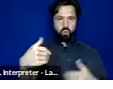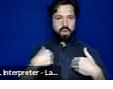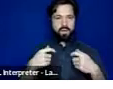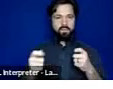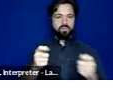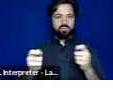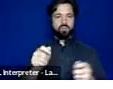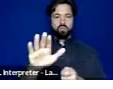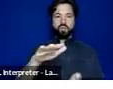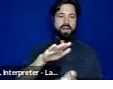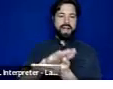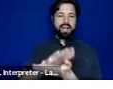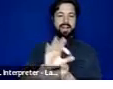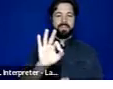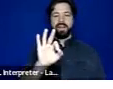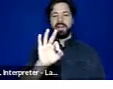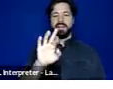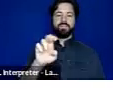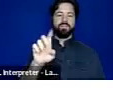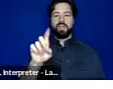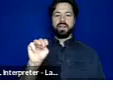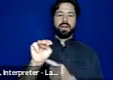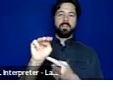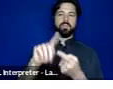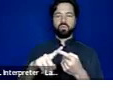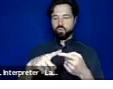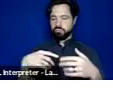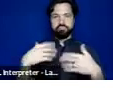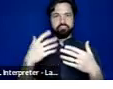academic freedom to